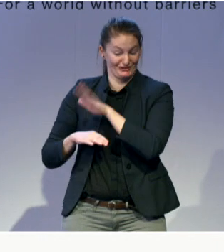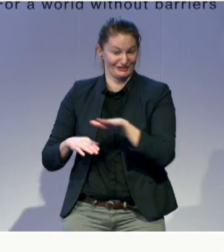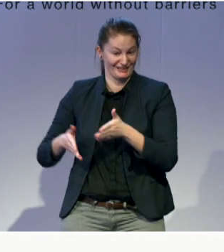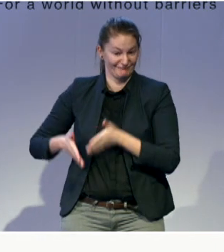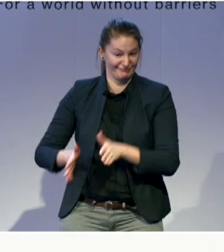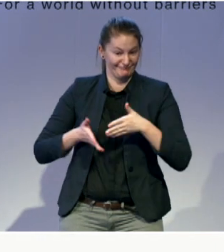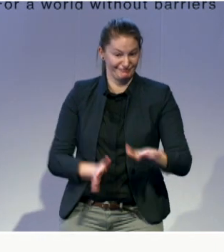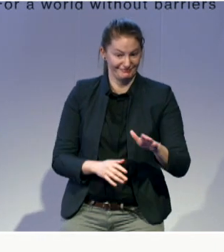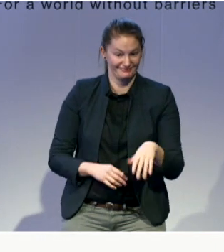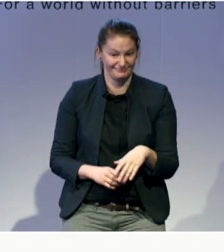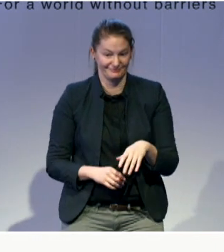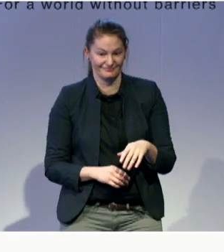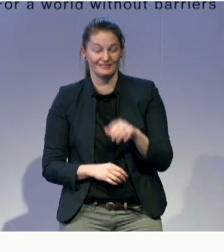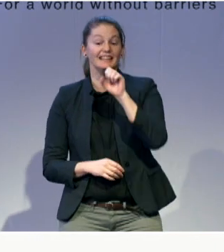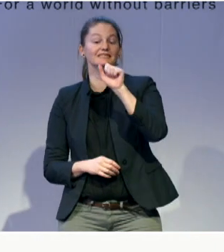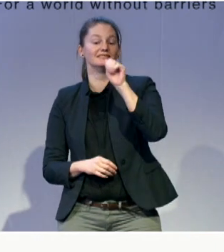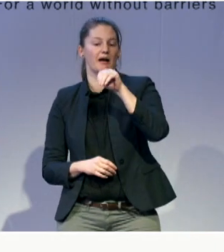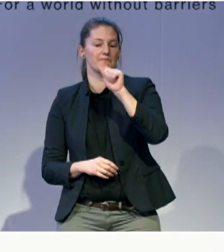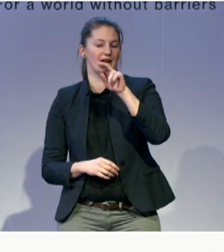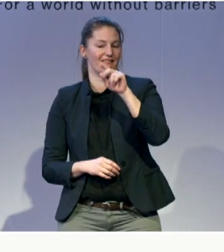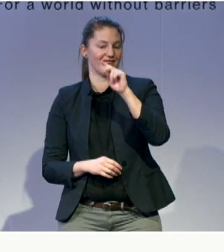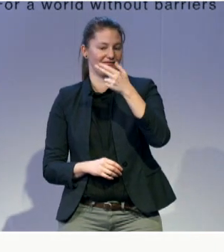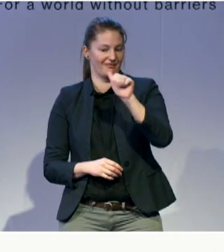4 years in hospital.